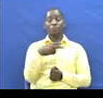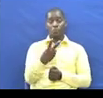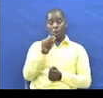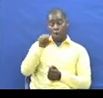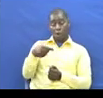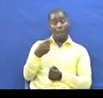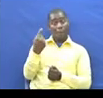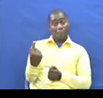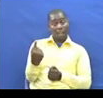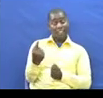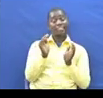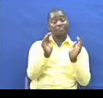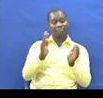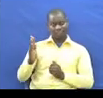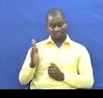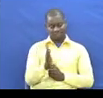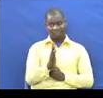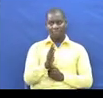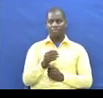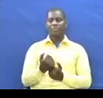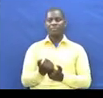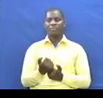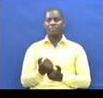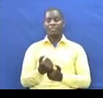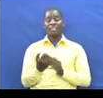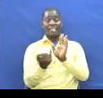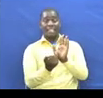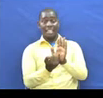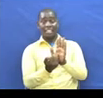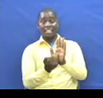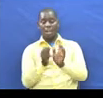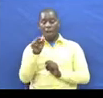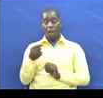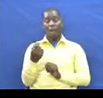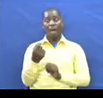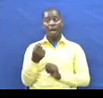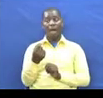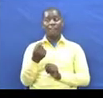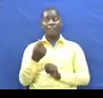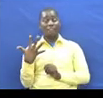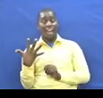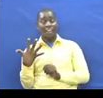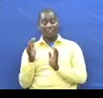it's -2, 1, 6, 5,